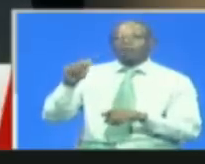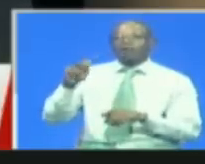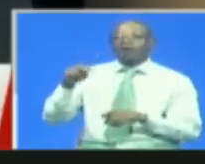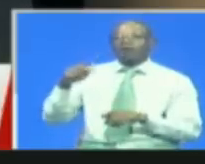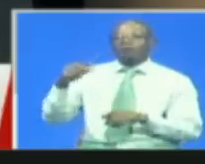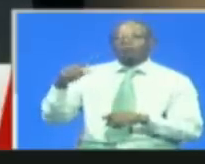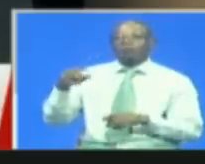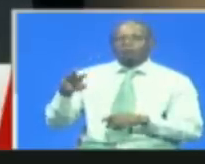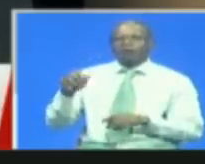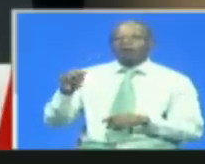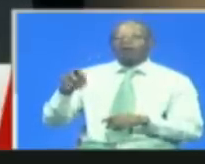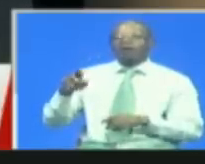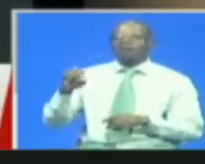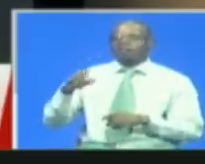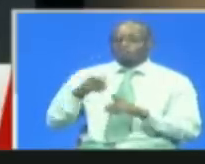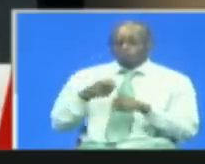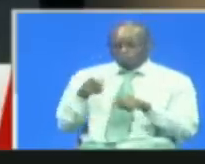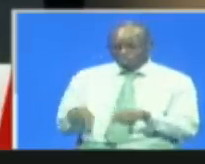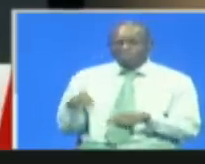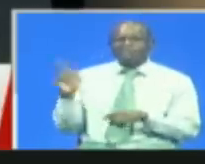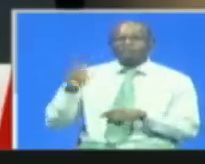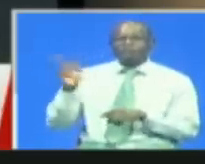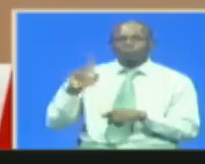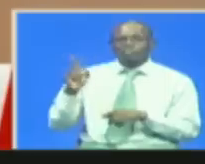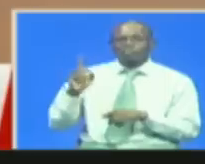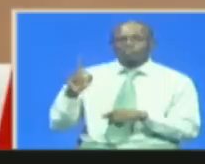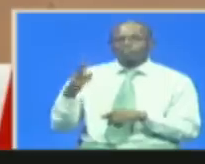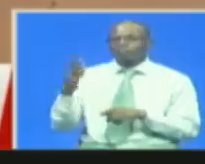been arrested. Zakes Mwasame reports.